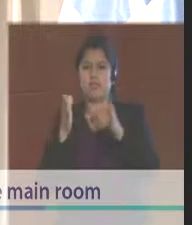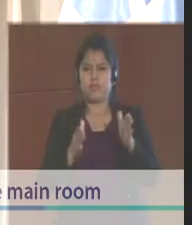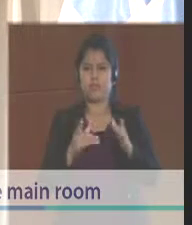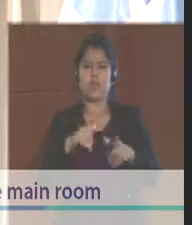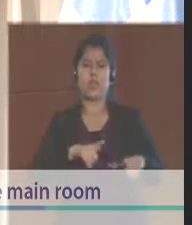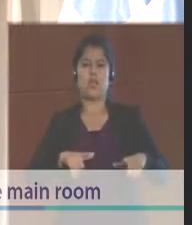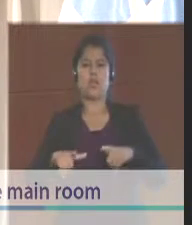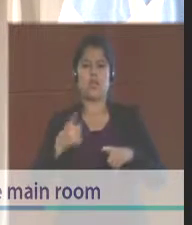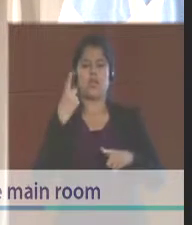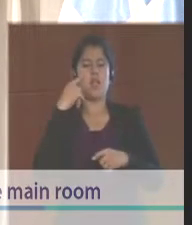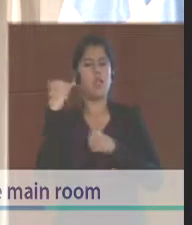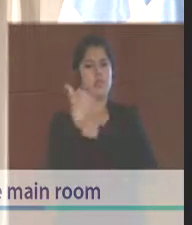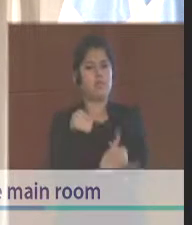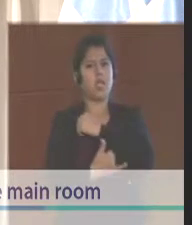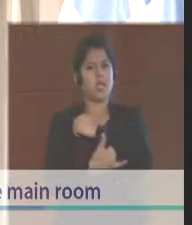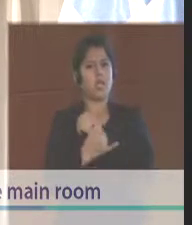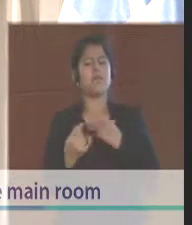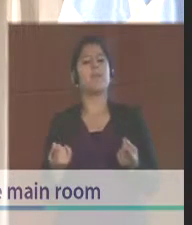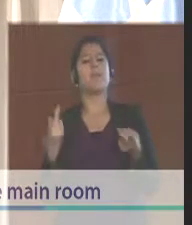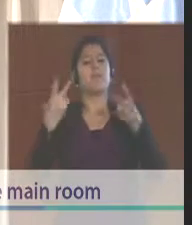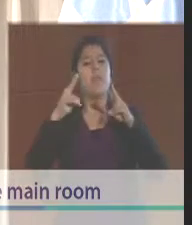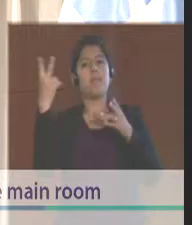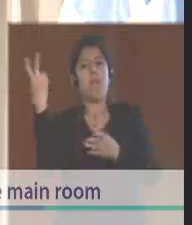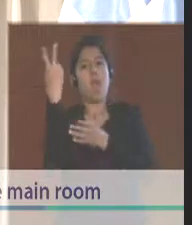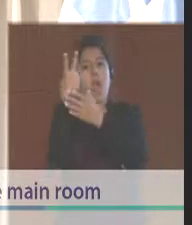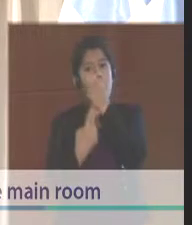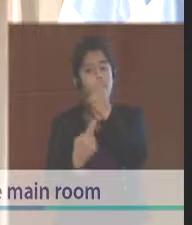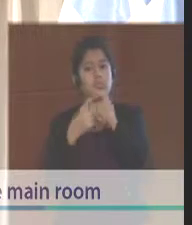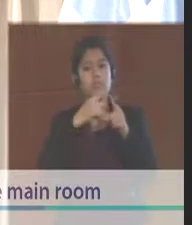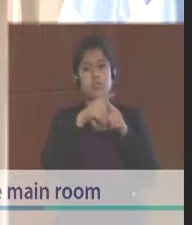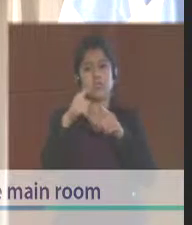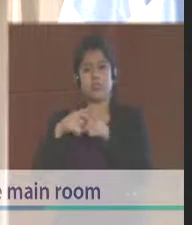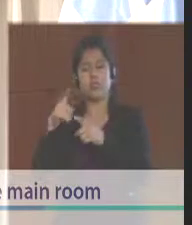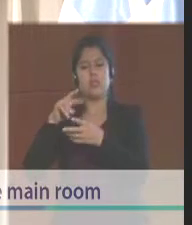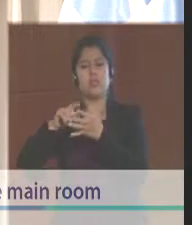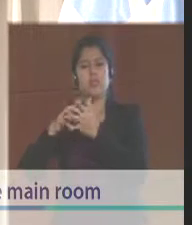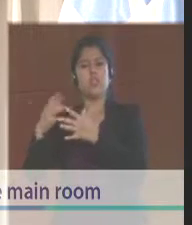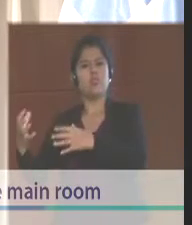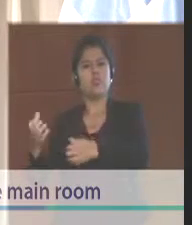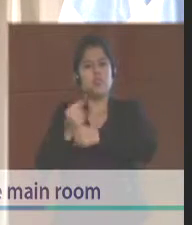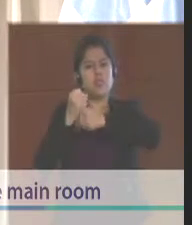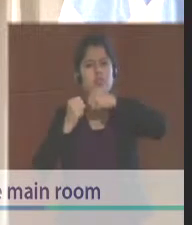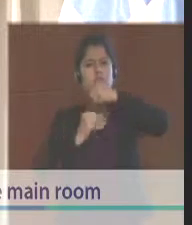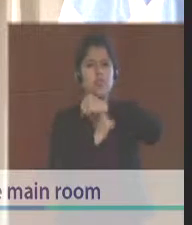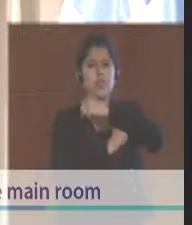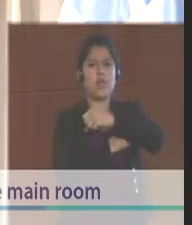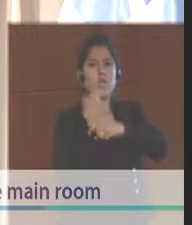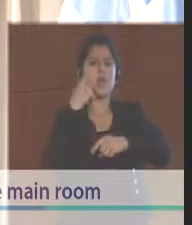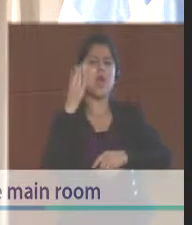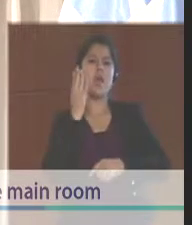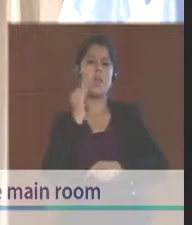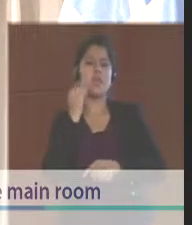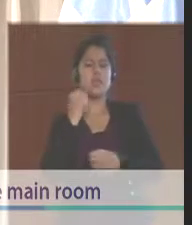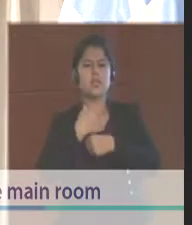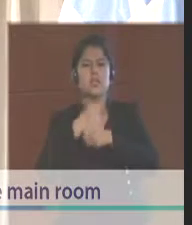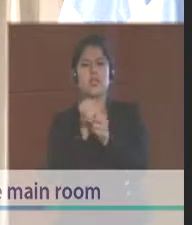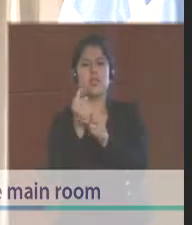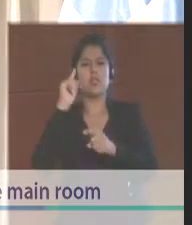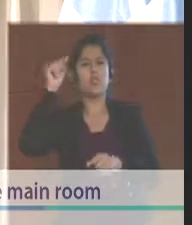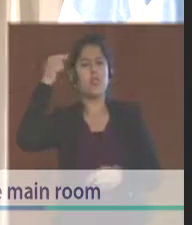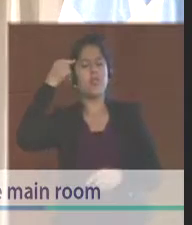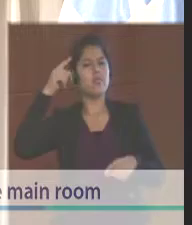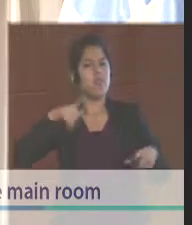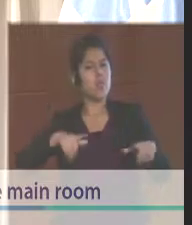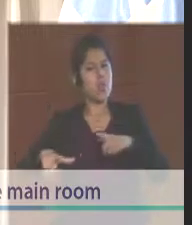framework law of territorial land use of the country. Both instruments will serve as support to the capacities